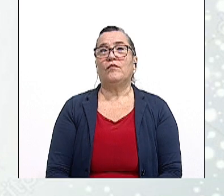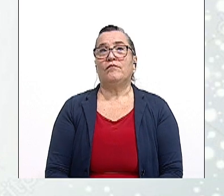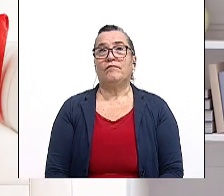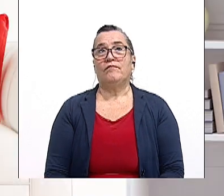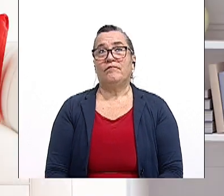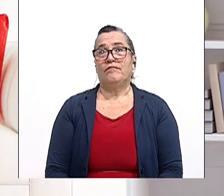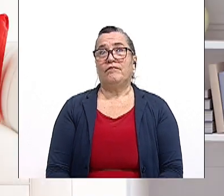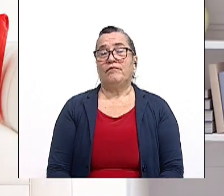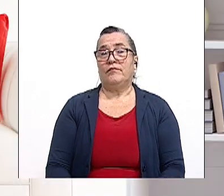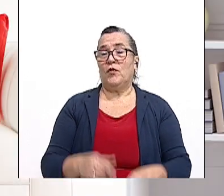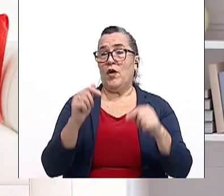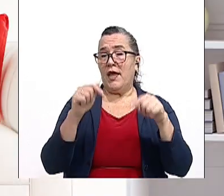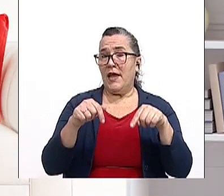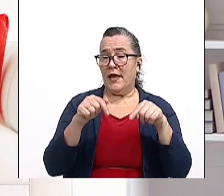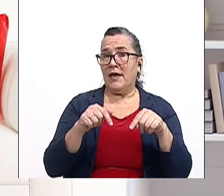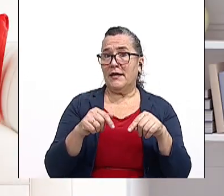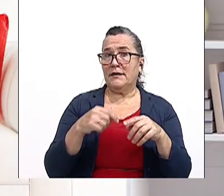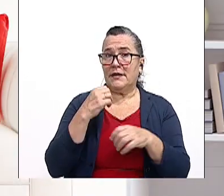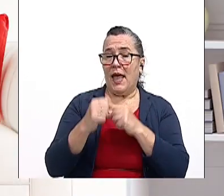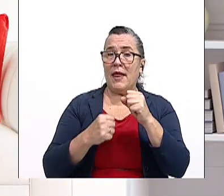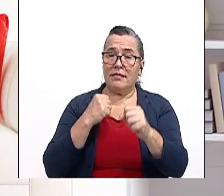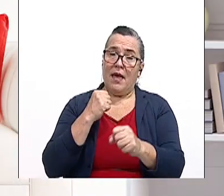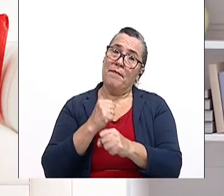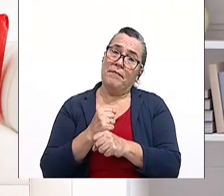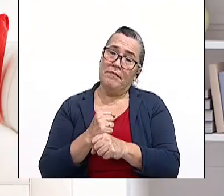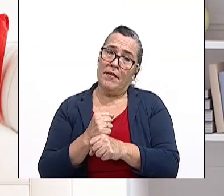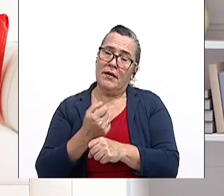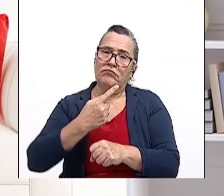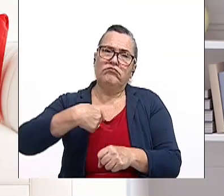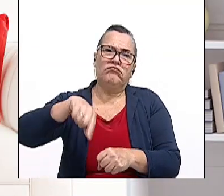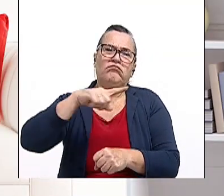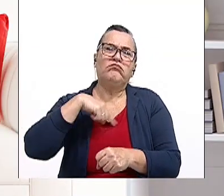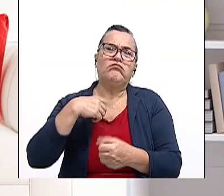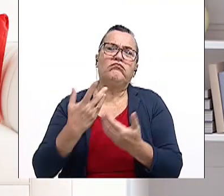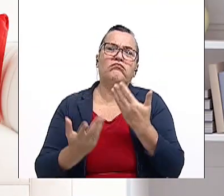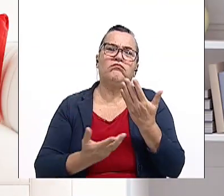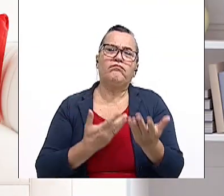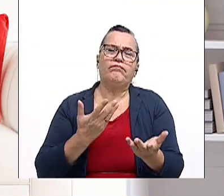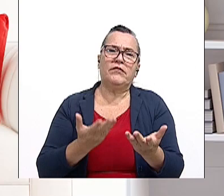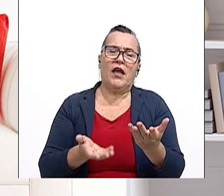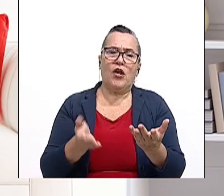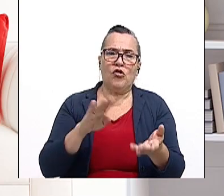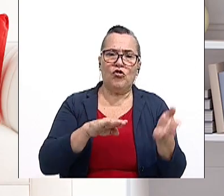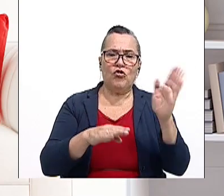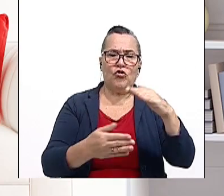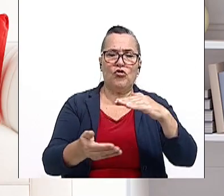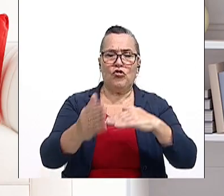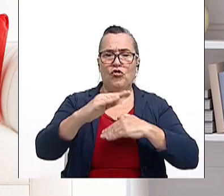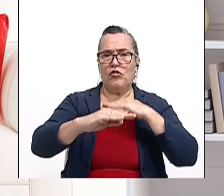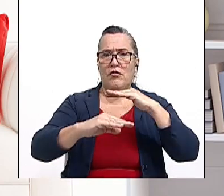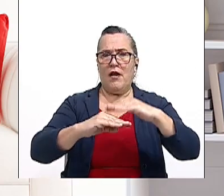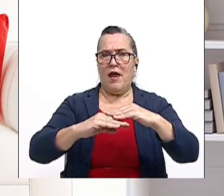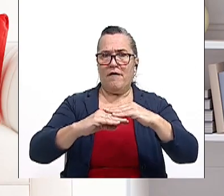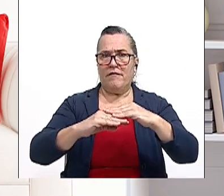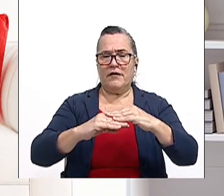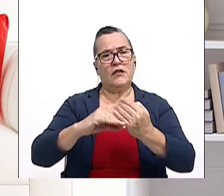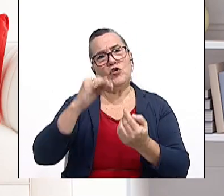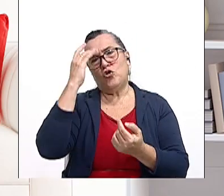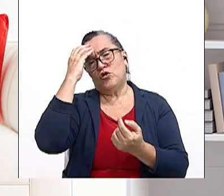in this stage, we are drafting, okay? Do not worry about